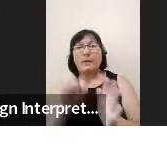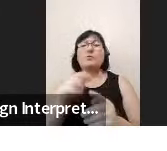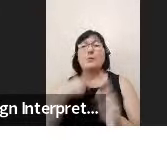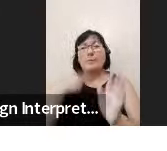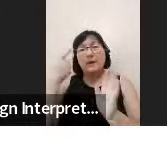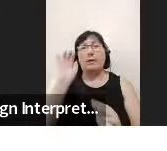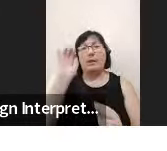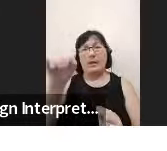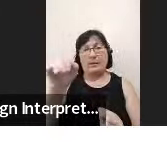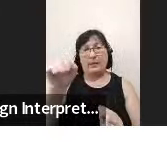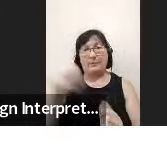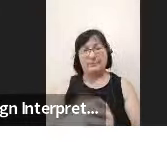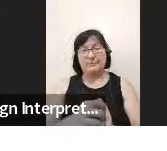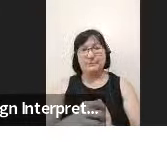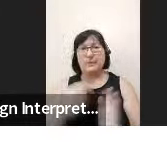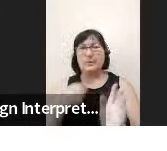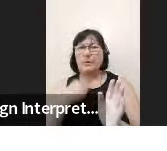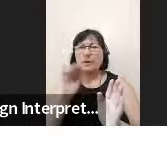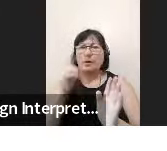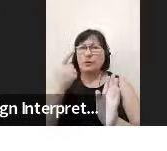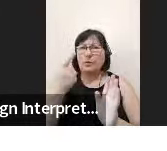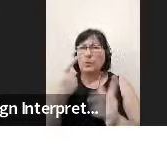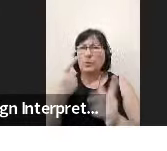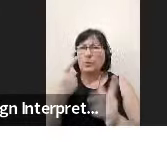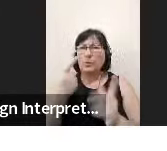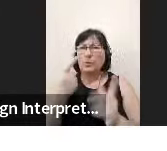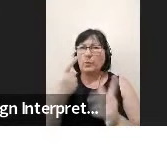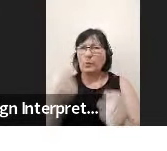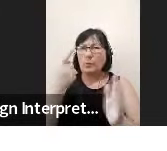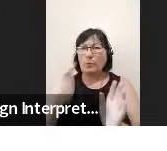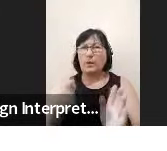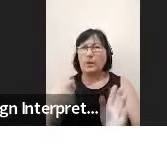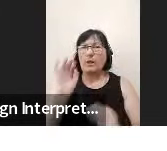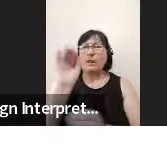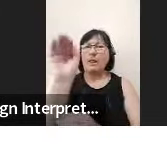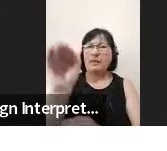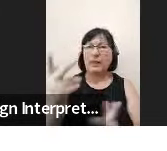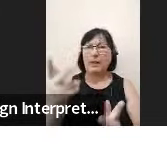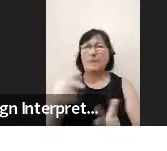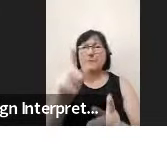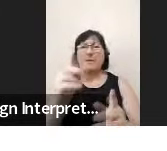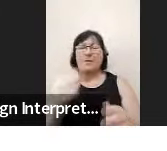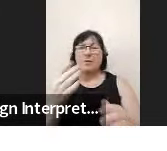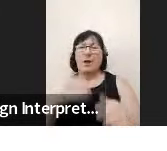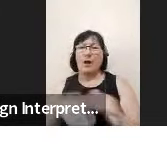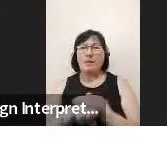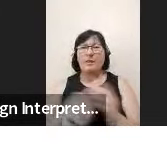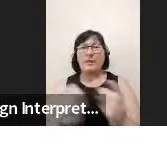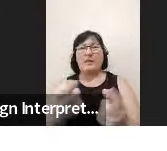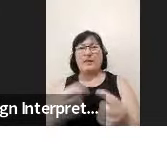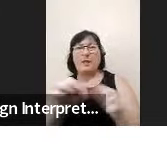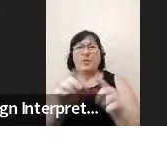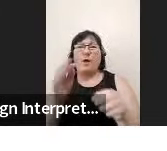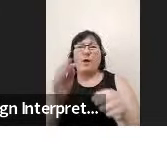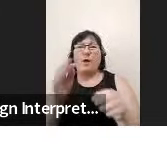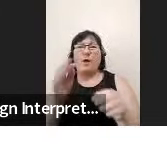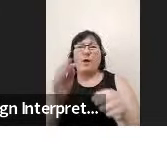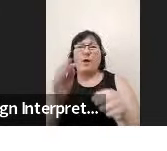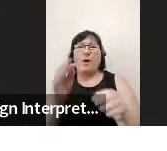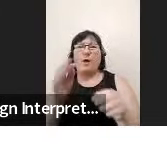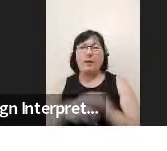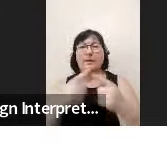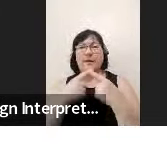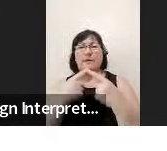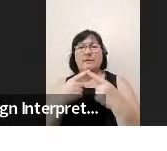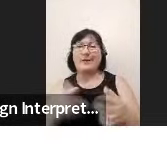up that there were some under entries or undervaluation, under declaration, or any other less